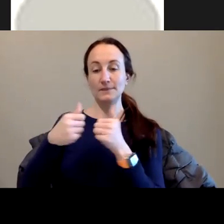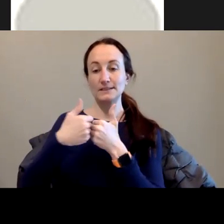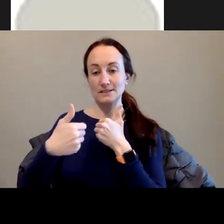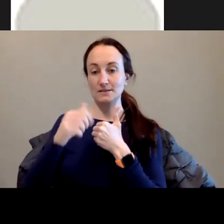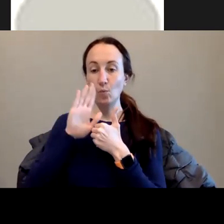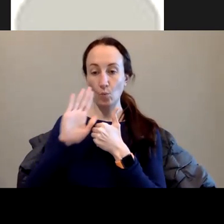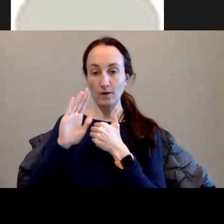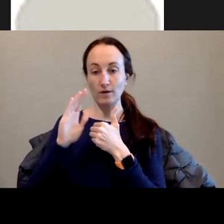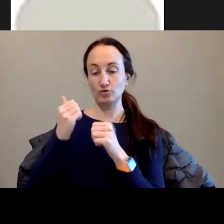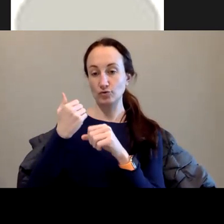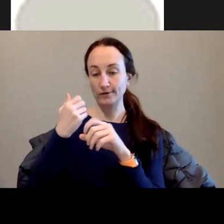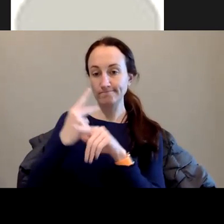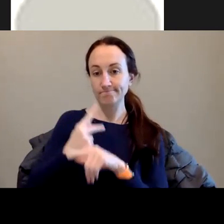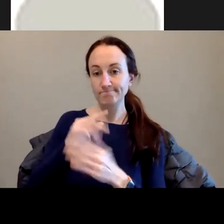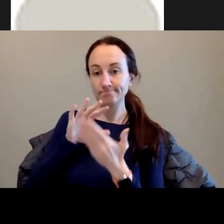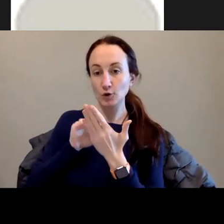will